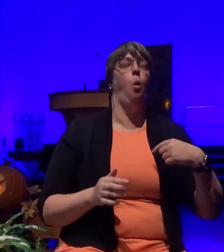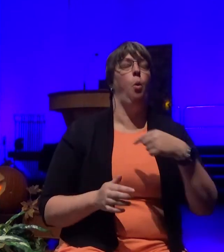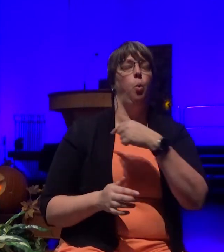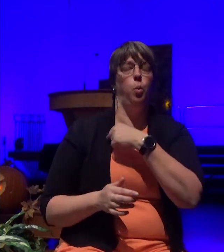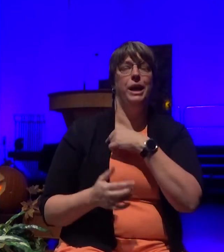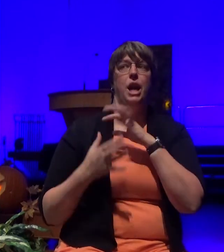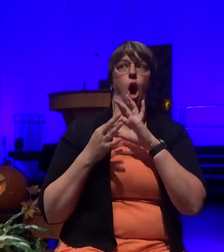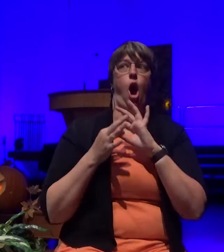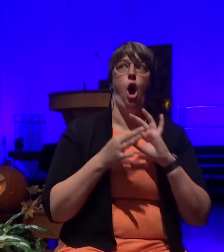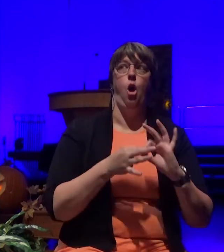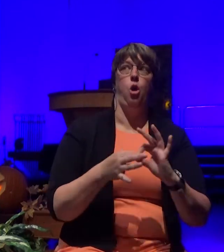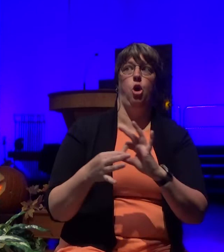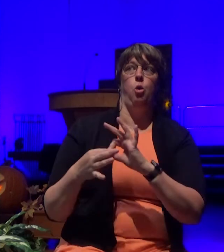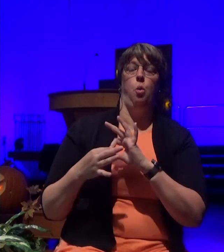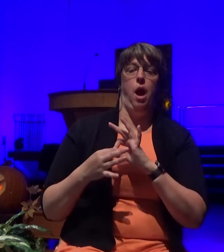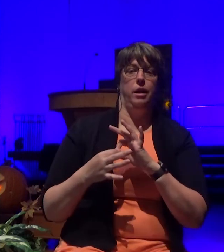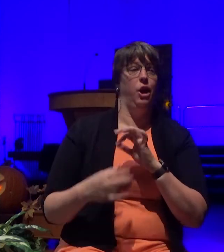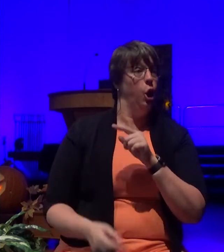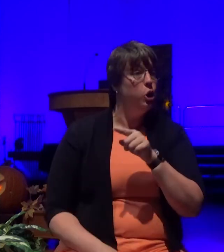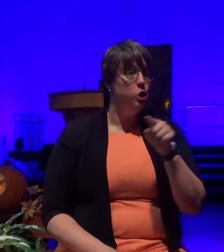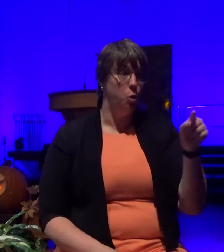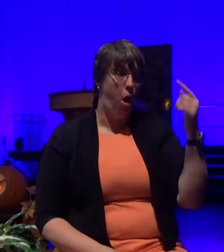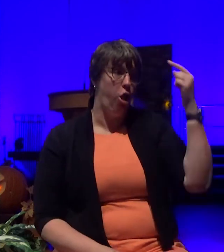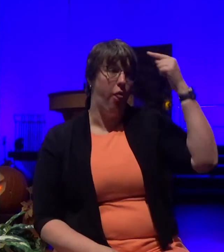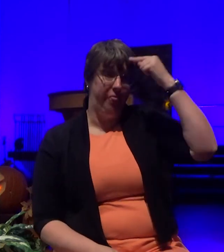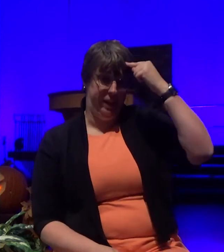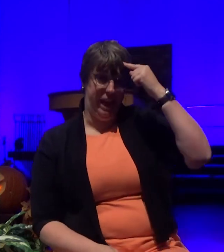You're thinking of them right now, aren't you?